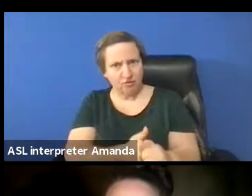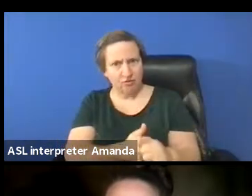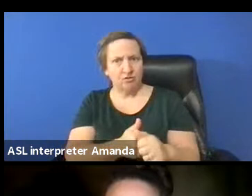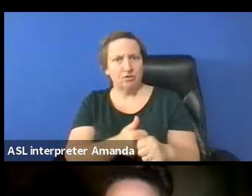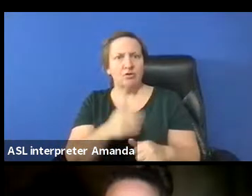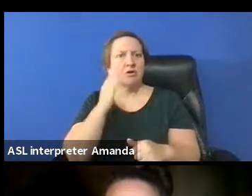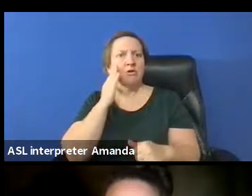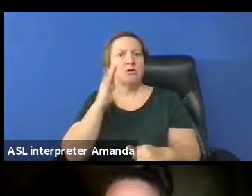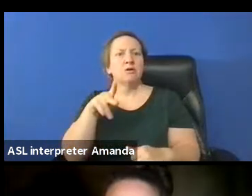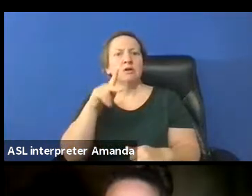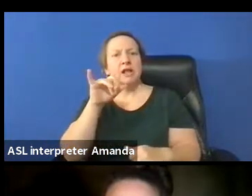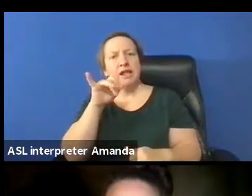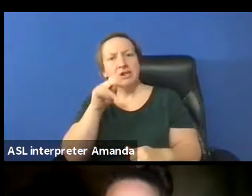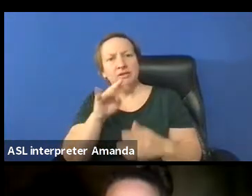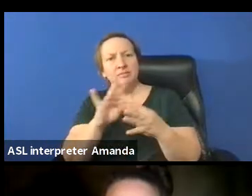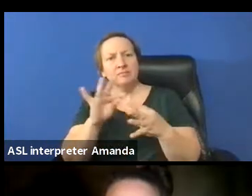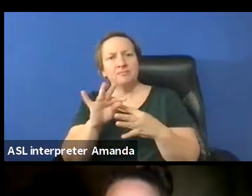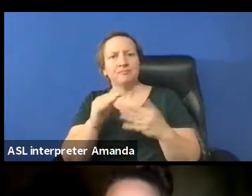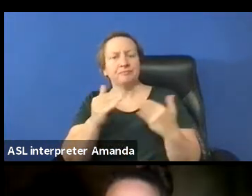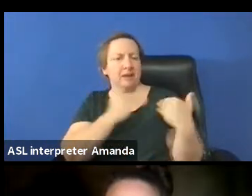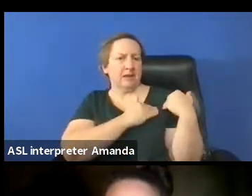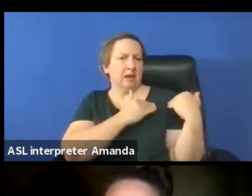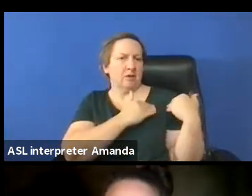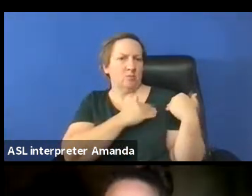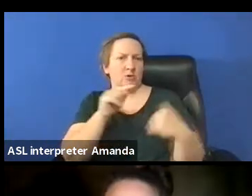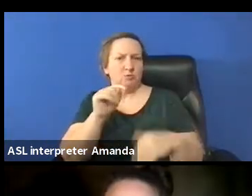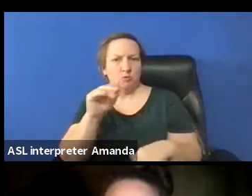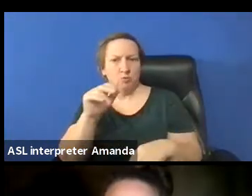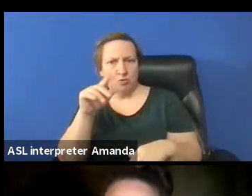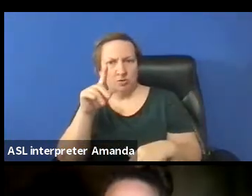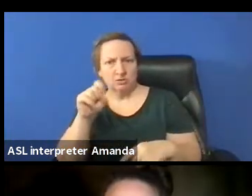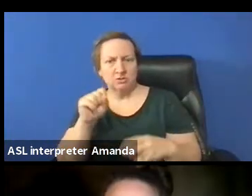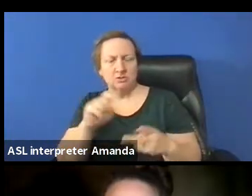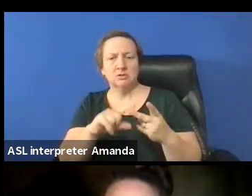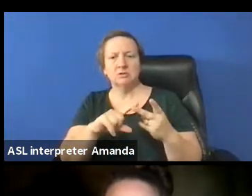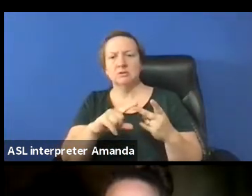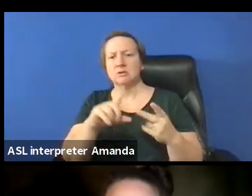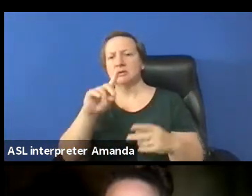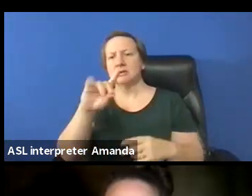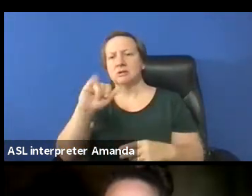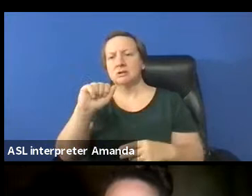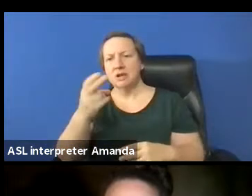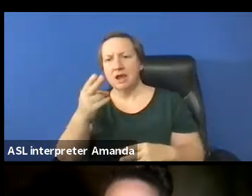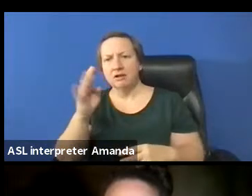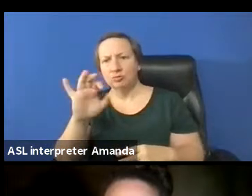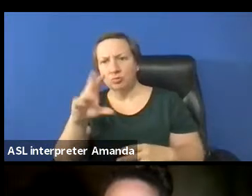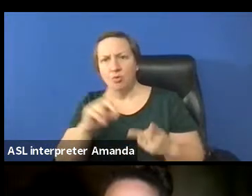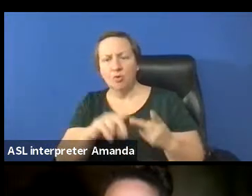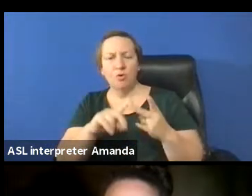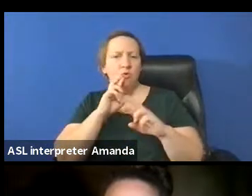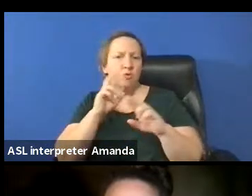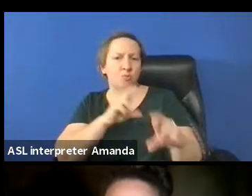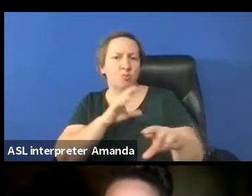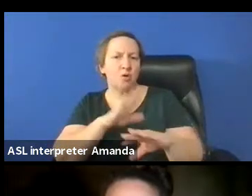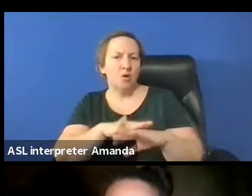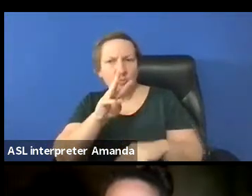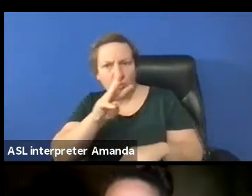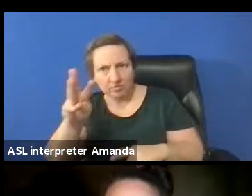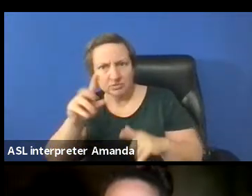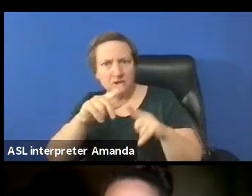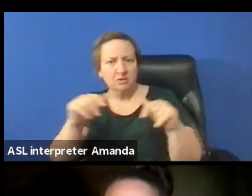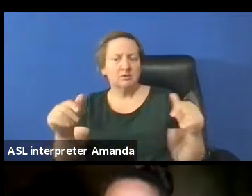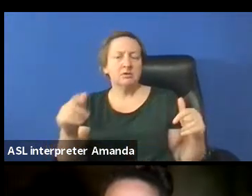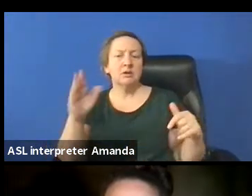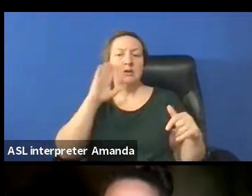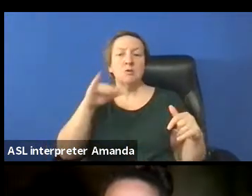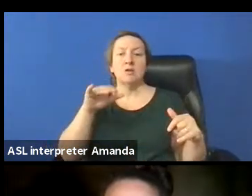mentioned sort of accountability tools, whether it's a dashboard, whether it's reporting on the website. I know, for example, the